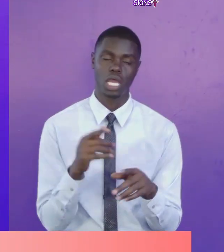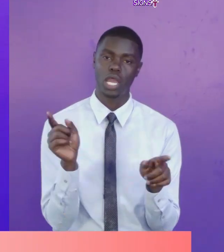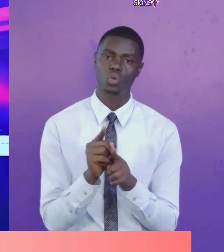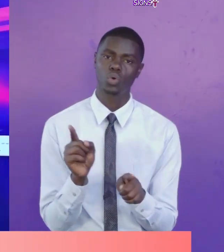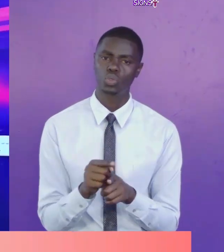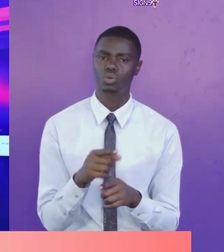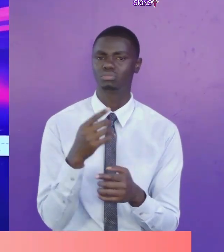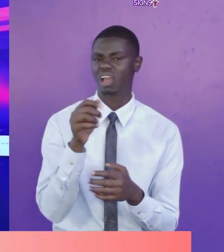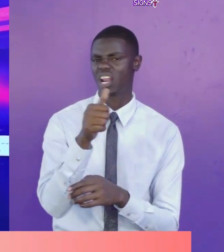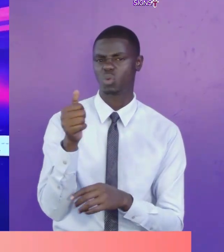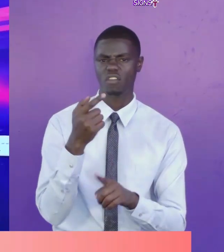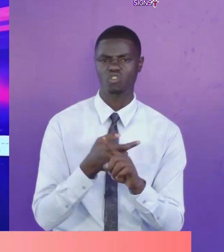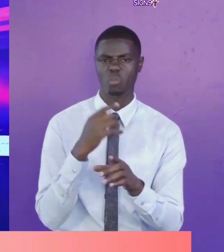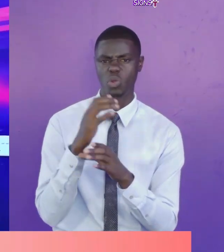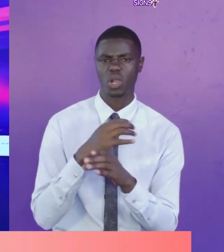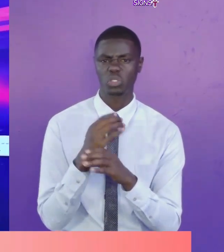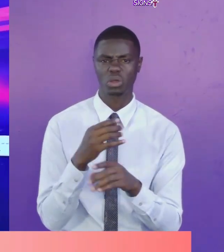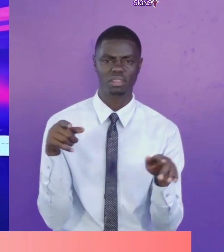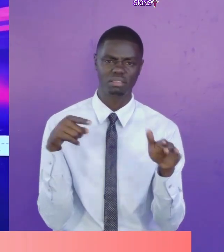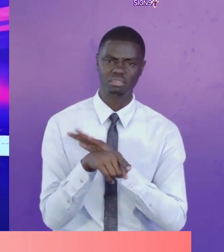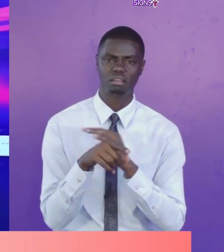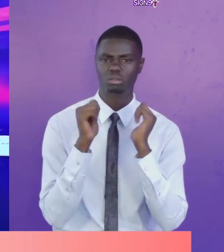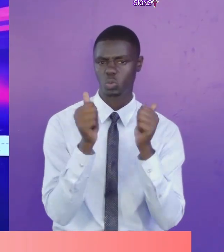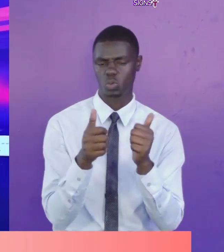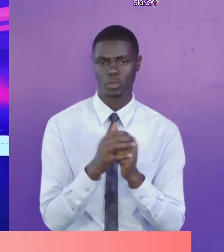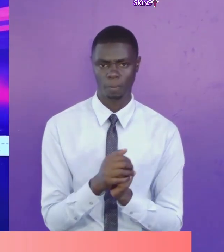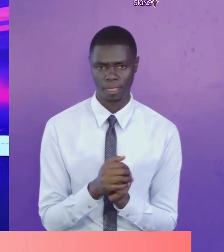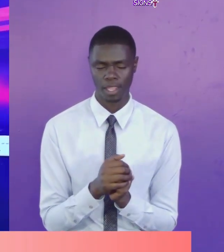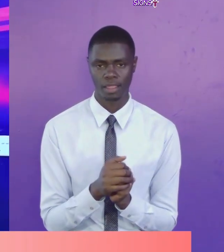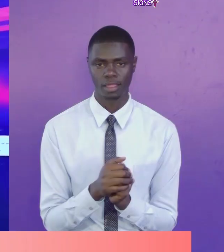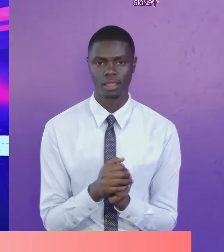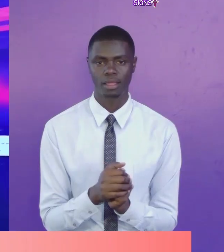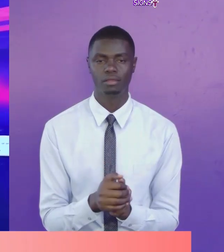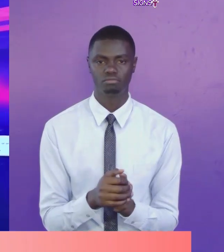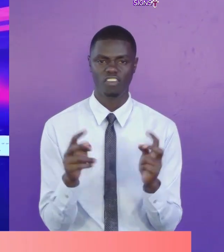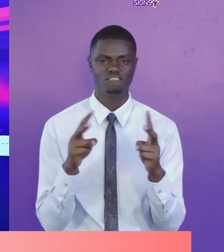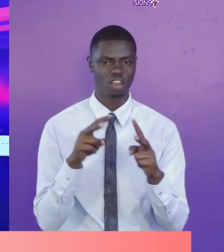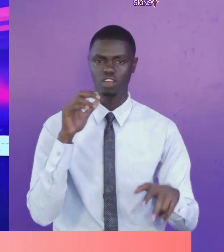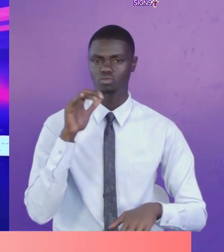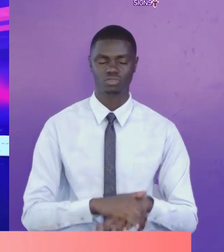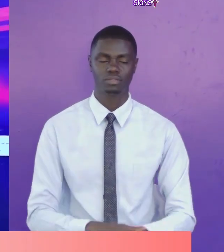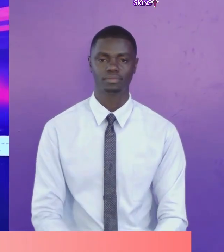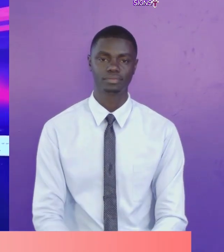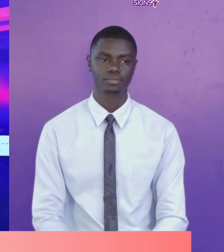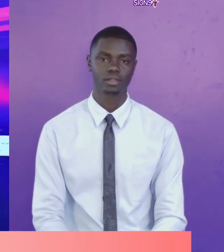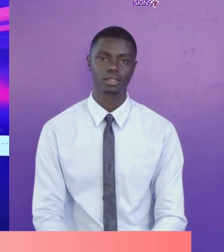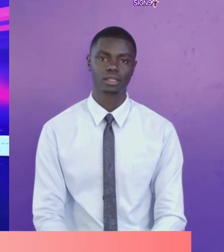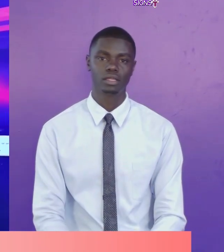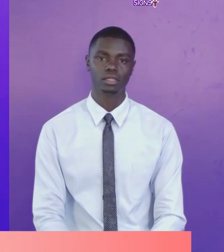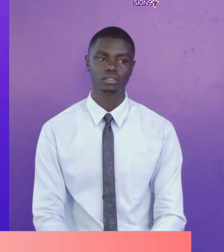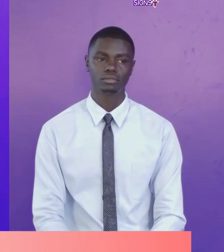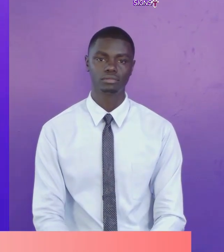Newcastle, and the striker is very, very good. Yeah, it's also very good. Even and they also have